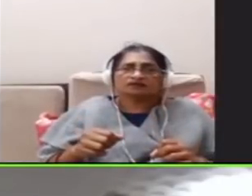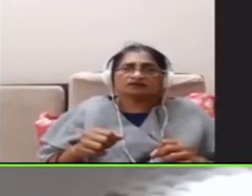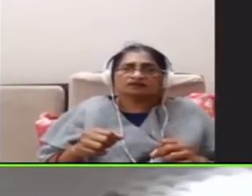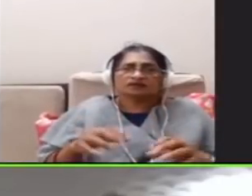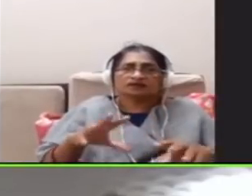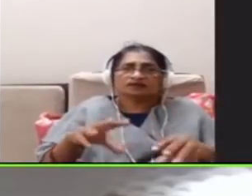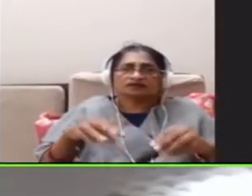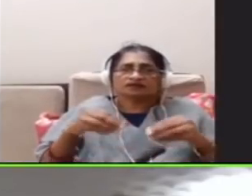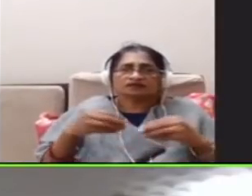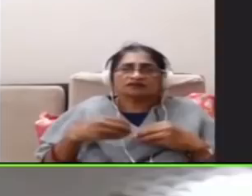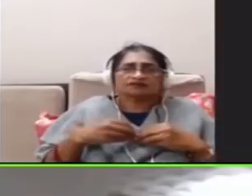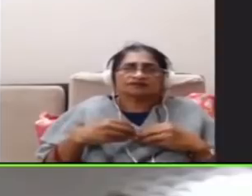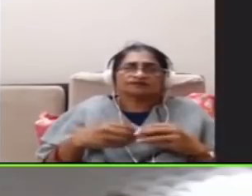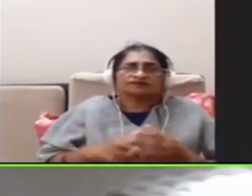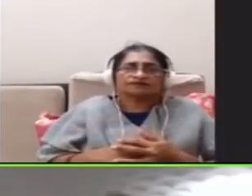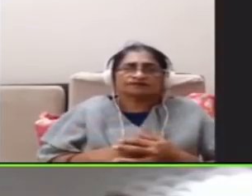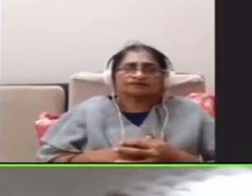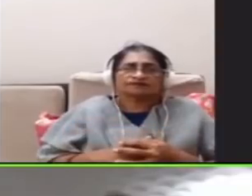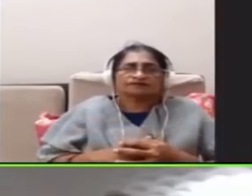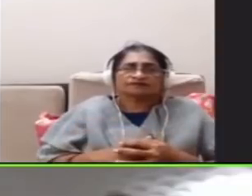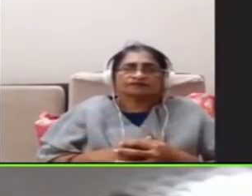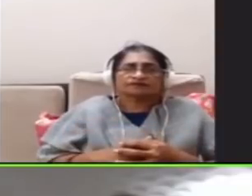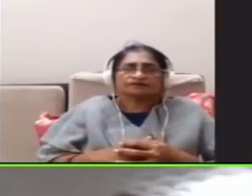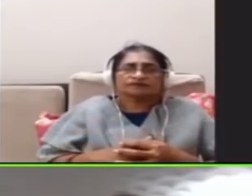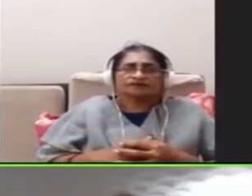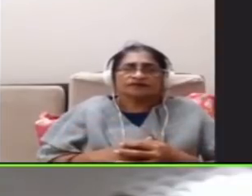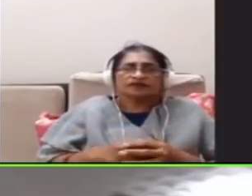are accessible to pretty much everybody.